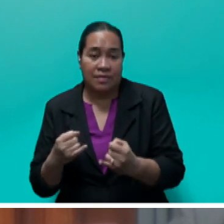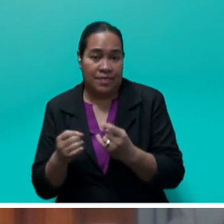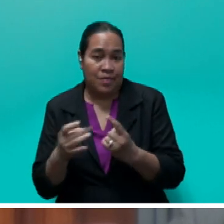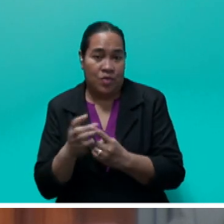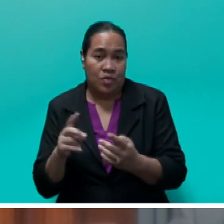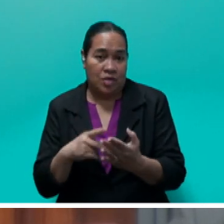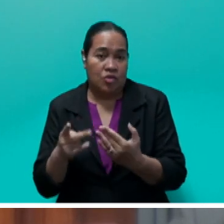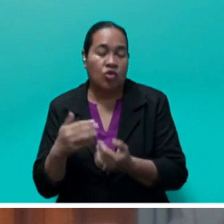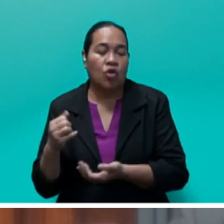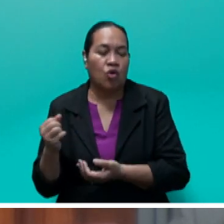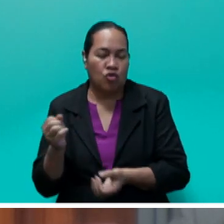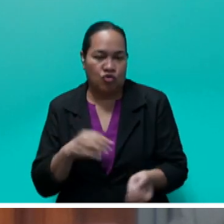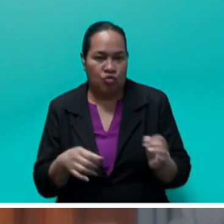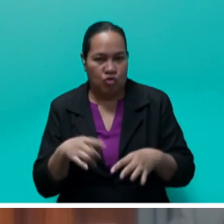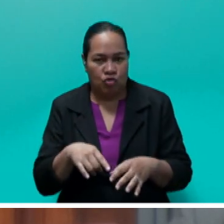support our local communities.